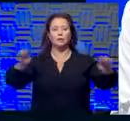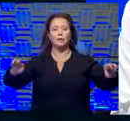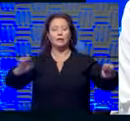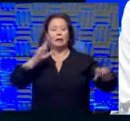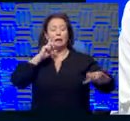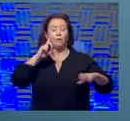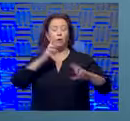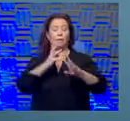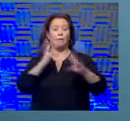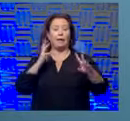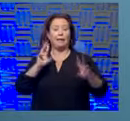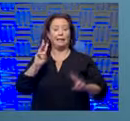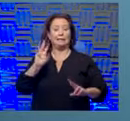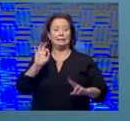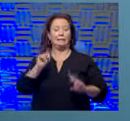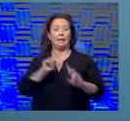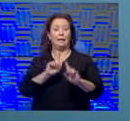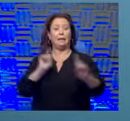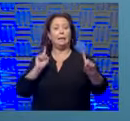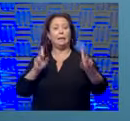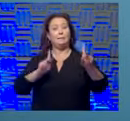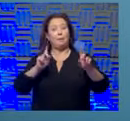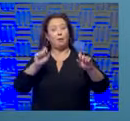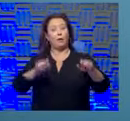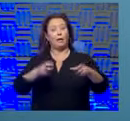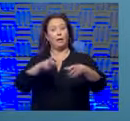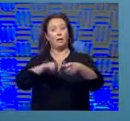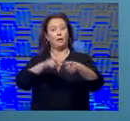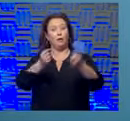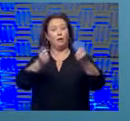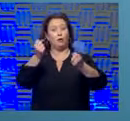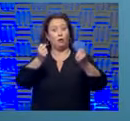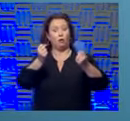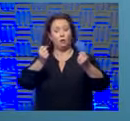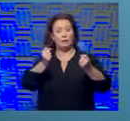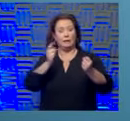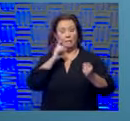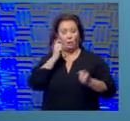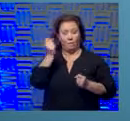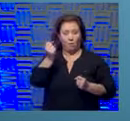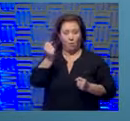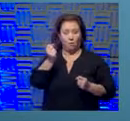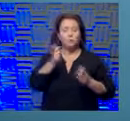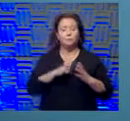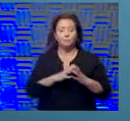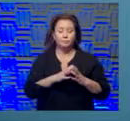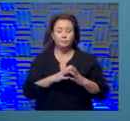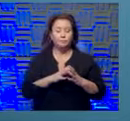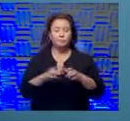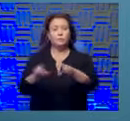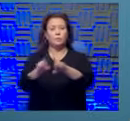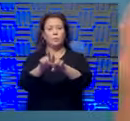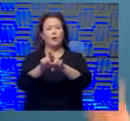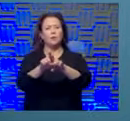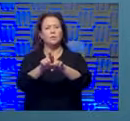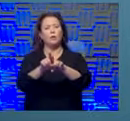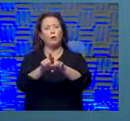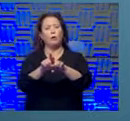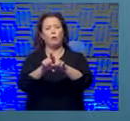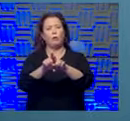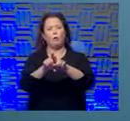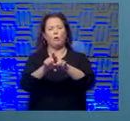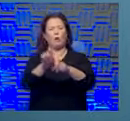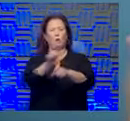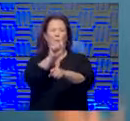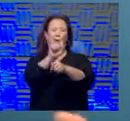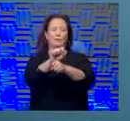in a line. People can wait in their cars if there is a wait. And then we're also operating mostly on an